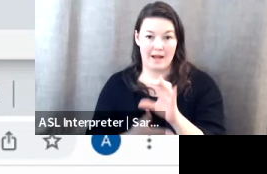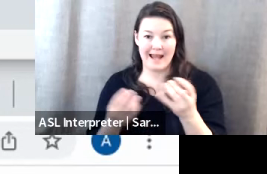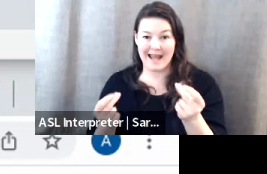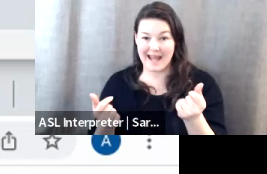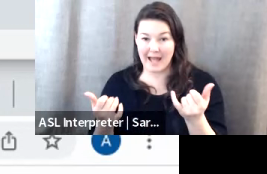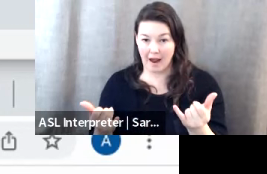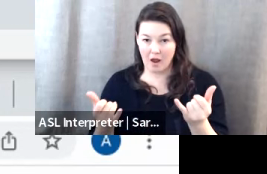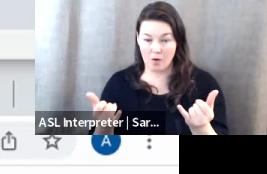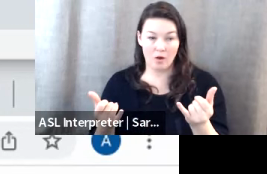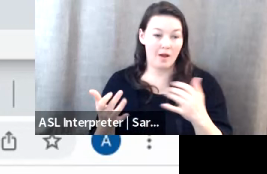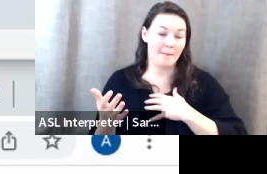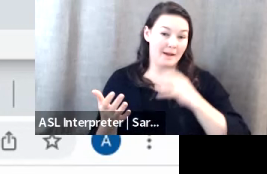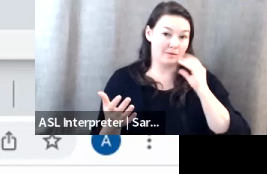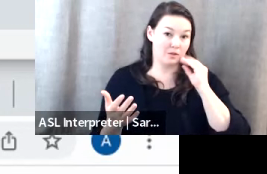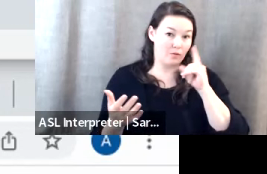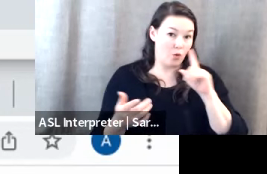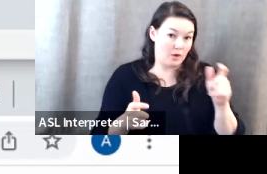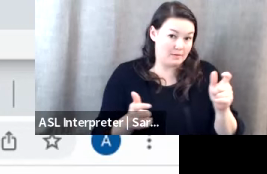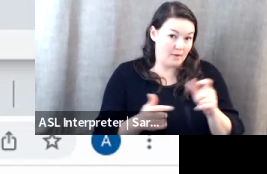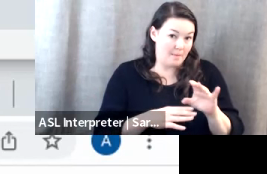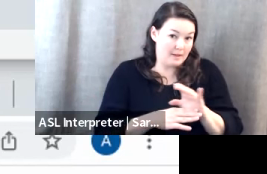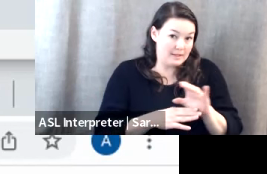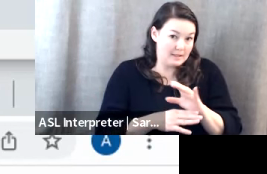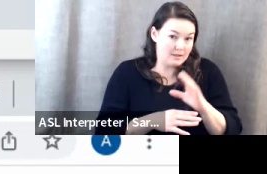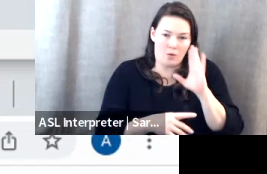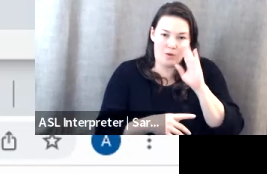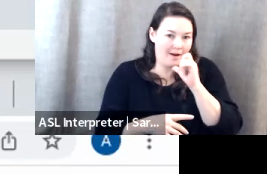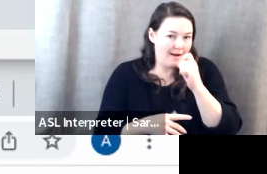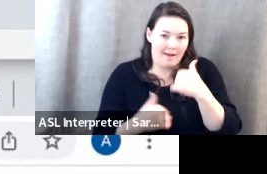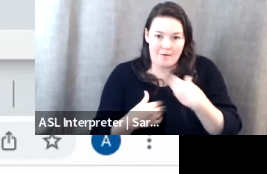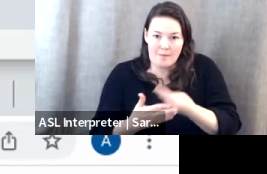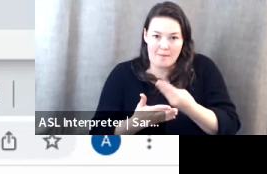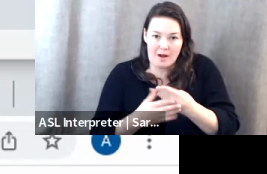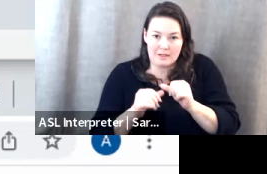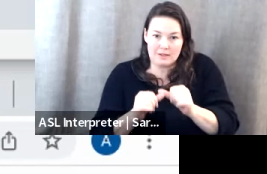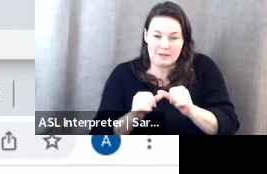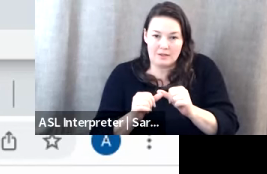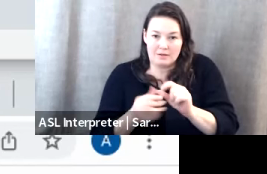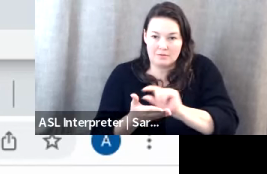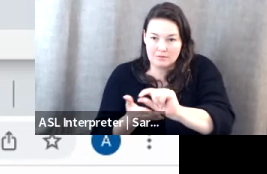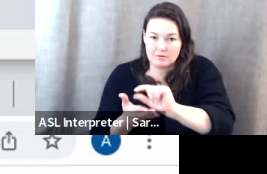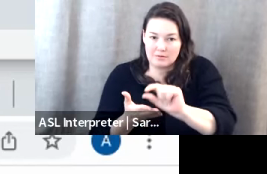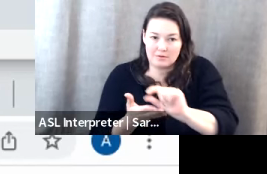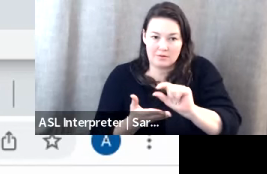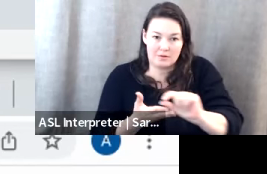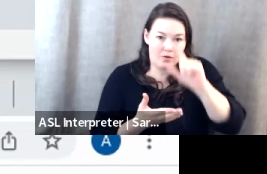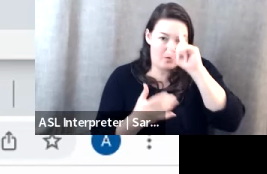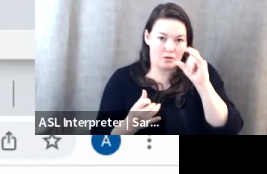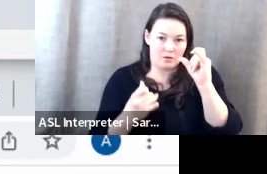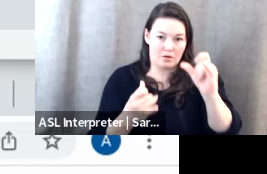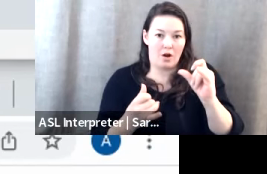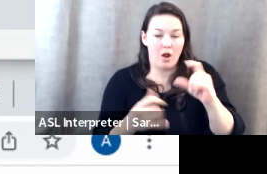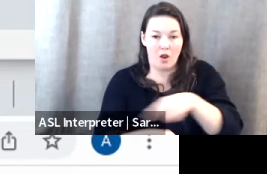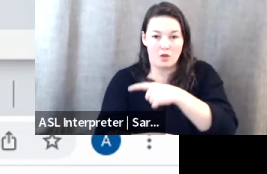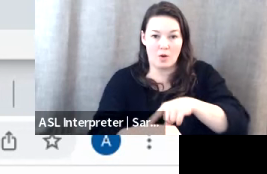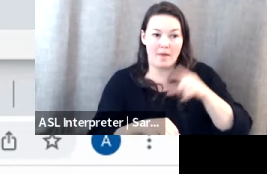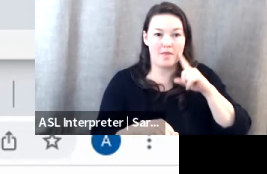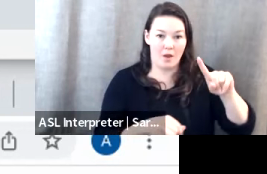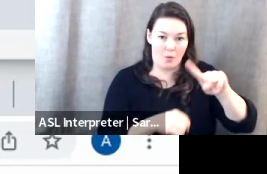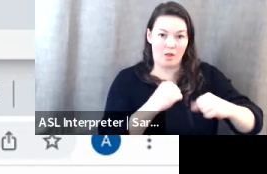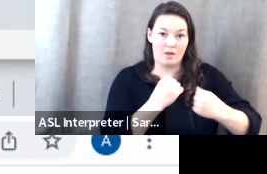in my experience with the small businesses, for long term, because they will sustain themselves because they